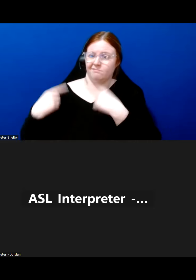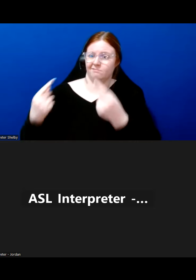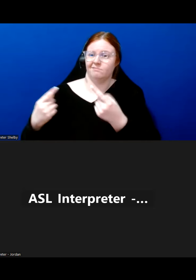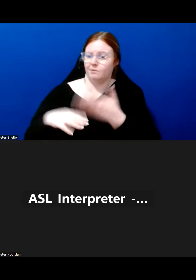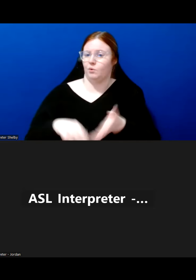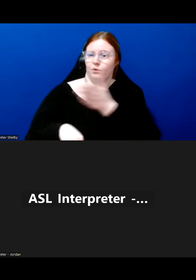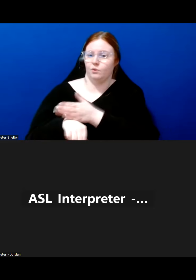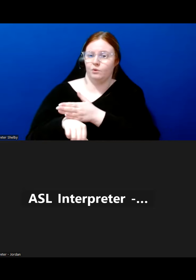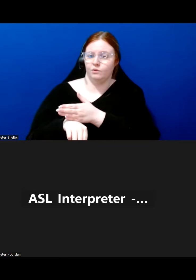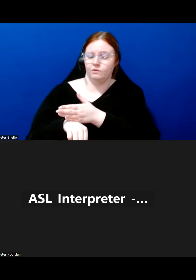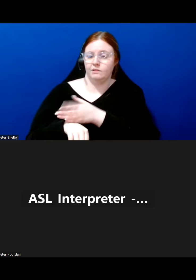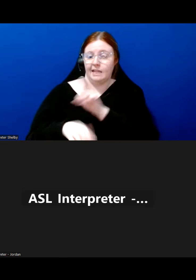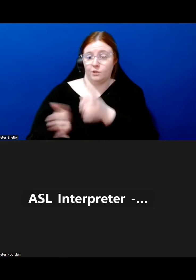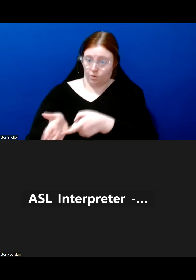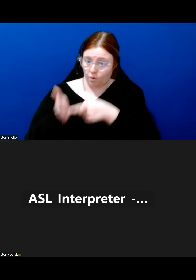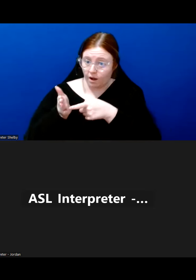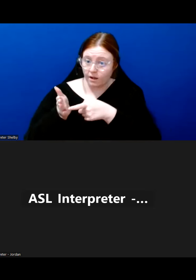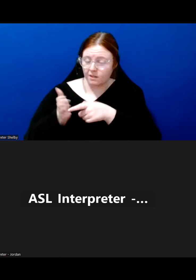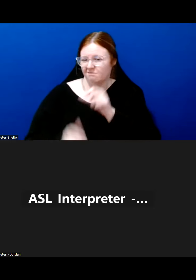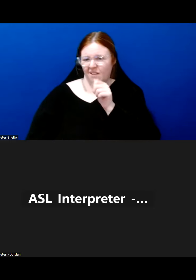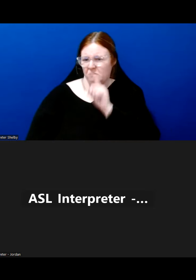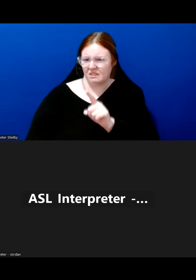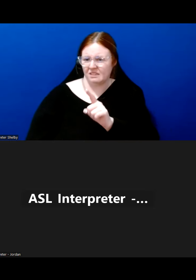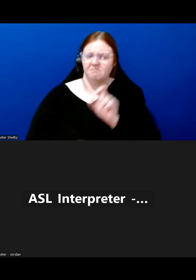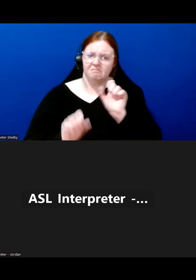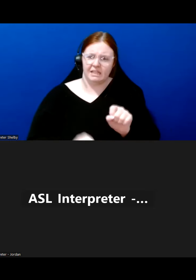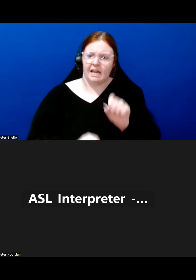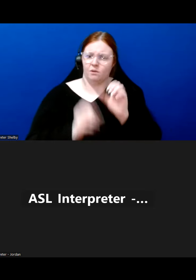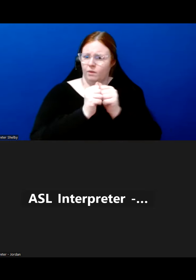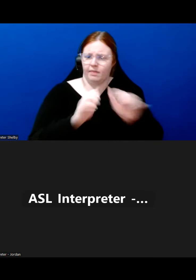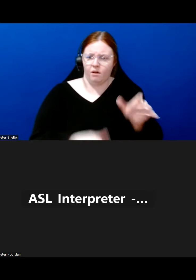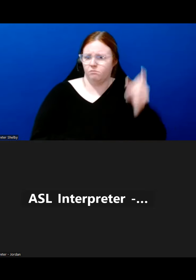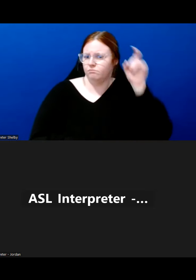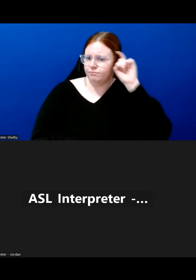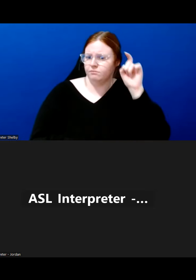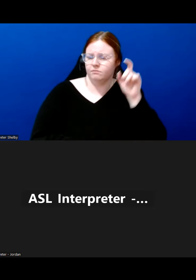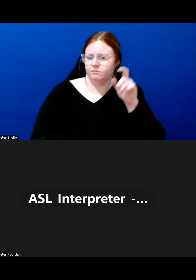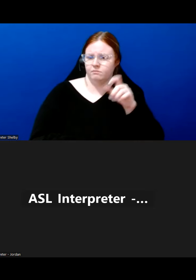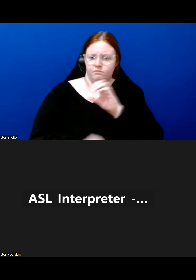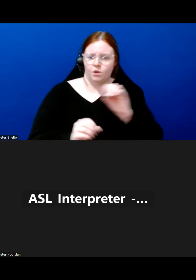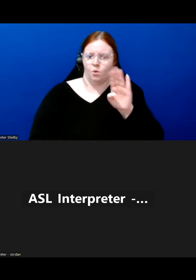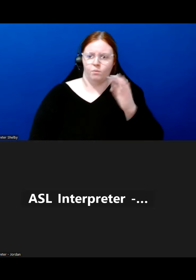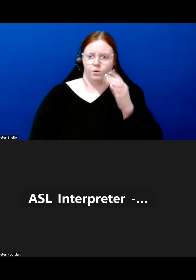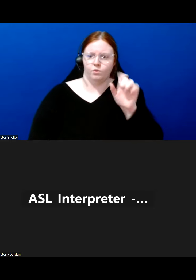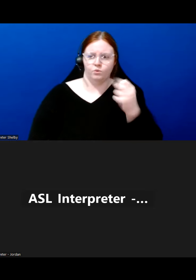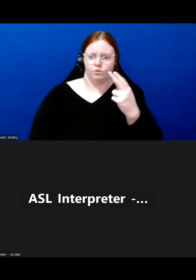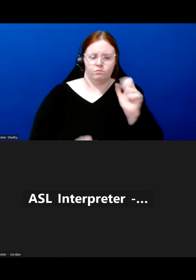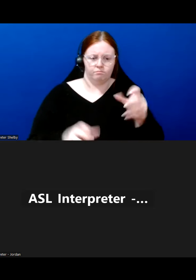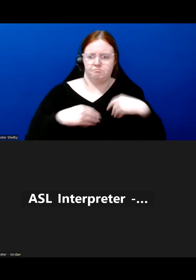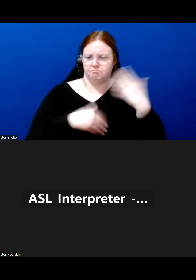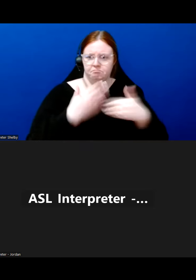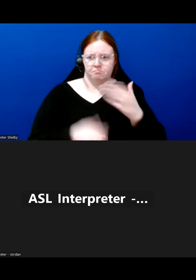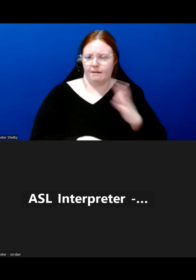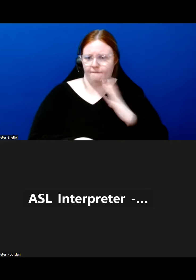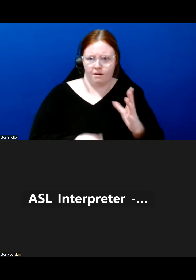not necessary for someone to do really well with their hearing aids if they're not a techie person or anything like that. It's not something that